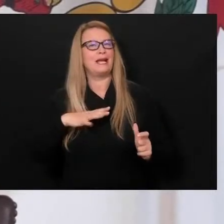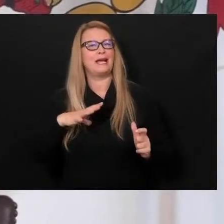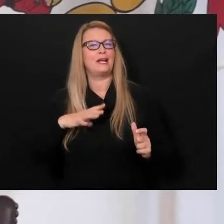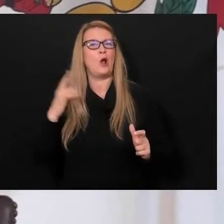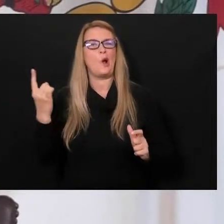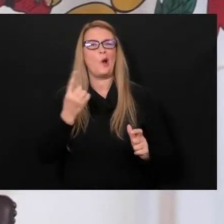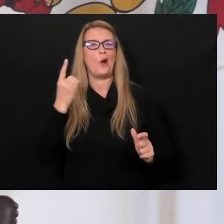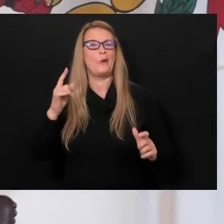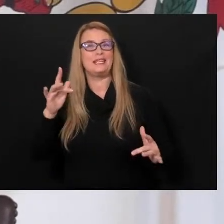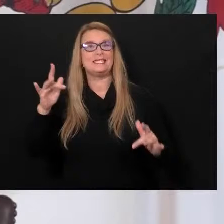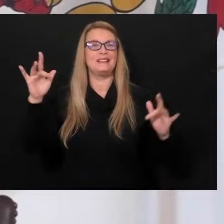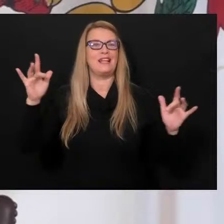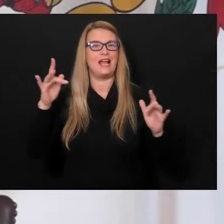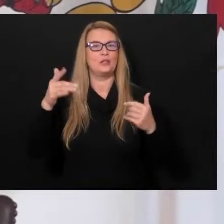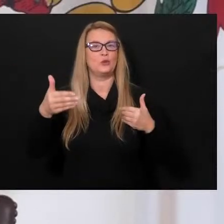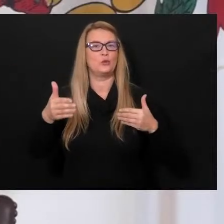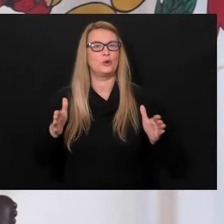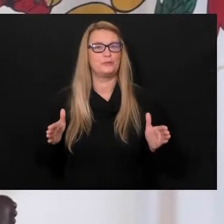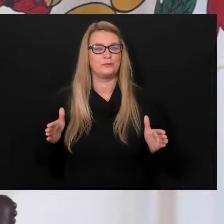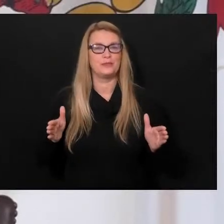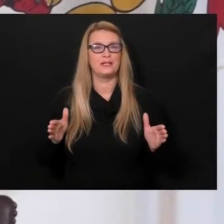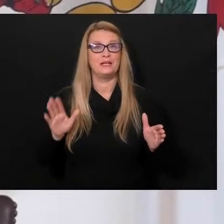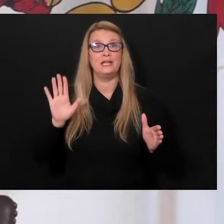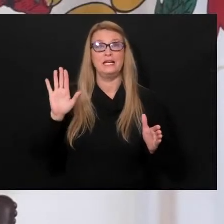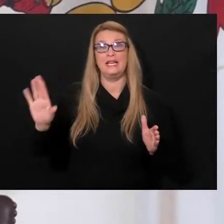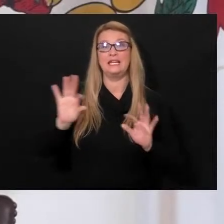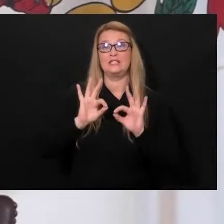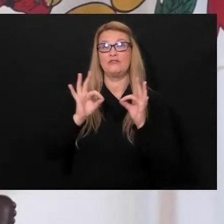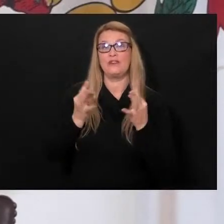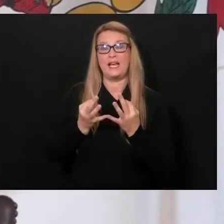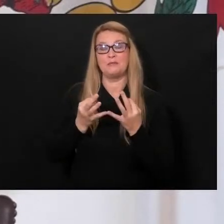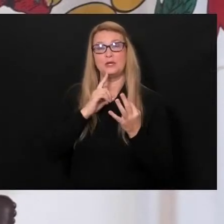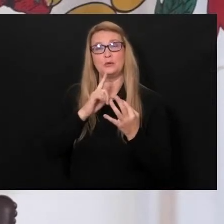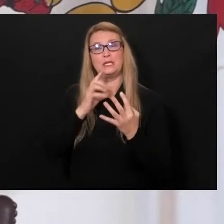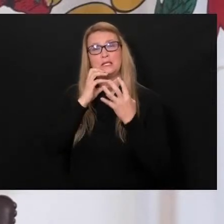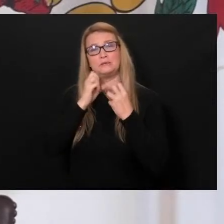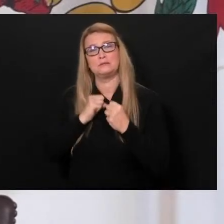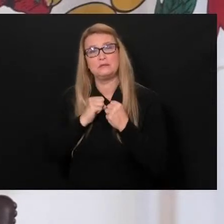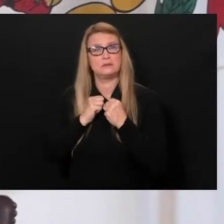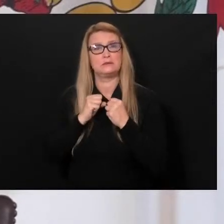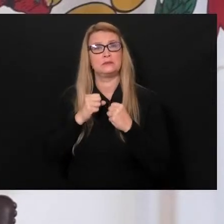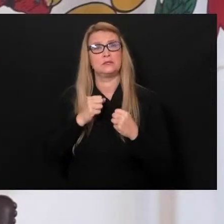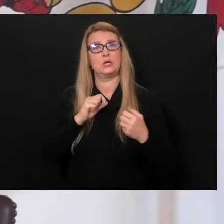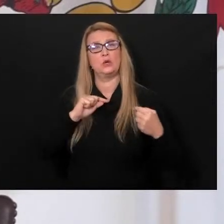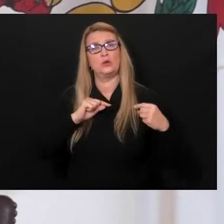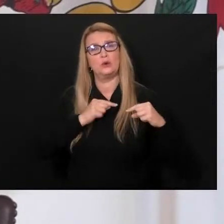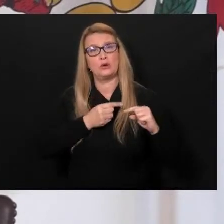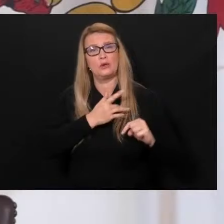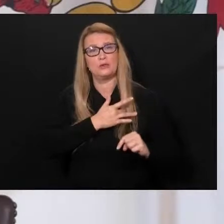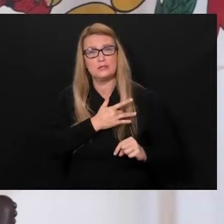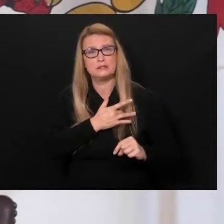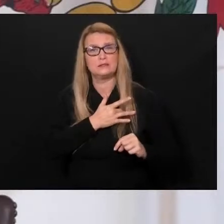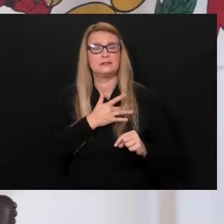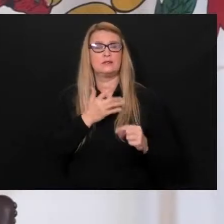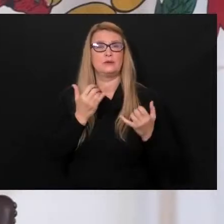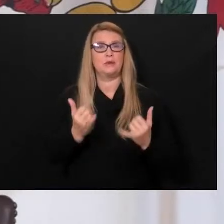up the rooms, and his family's really hurting, and you know, and I'm sure